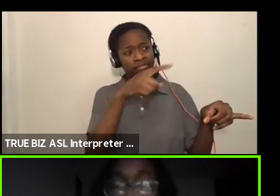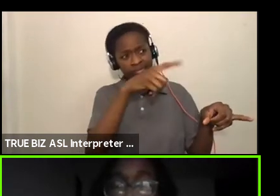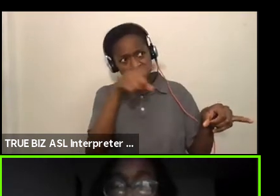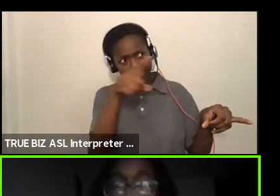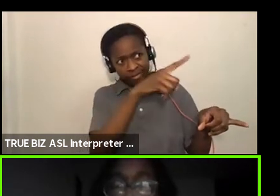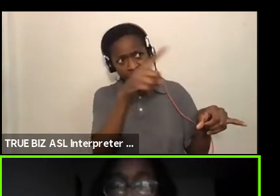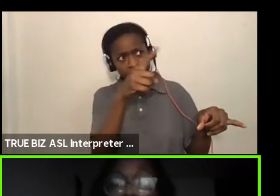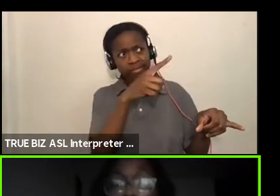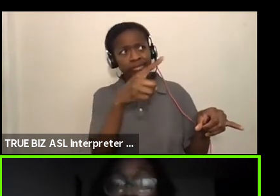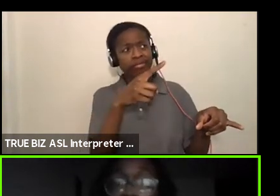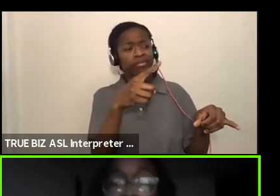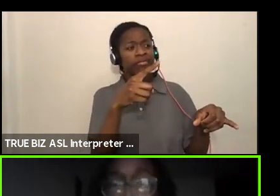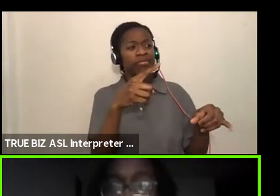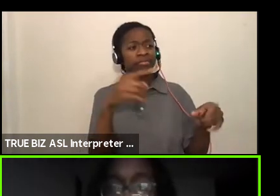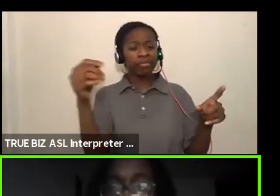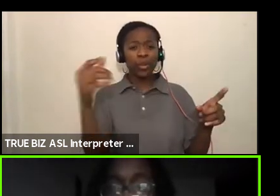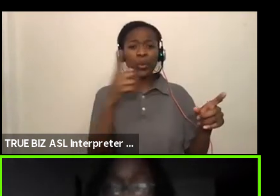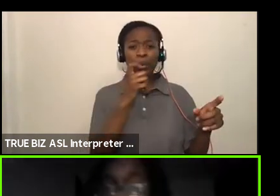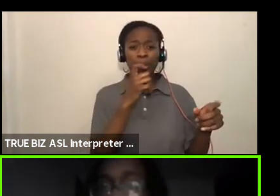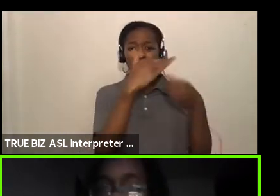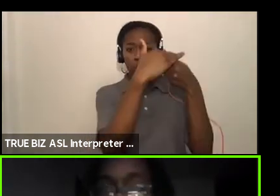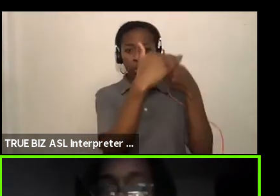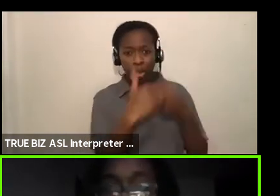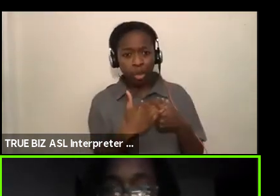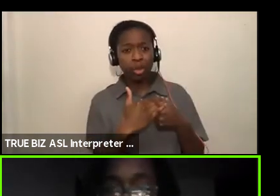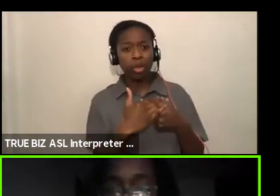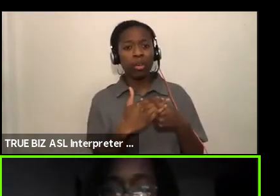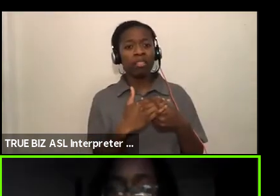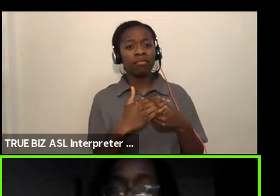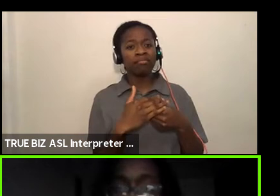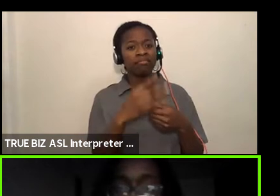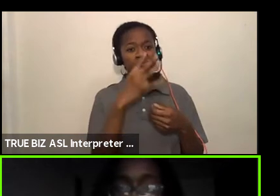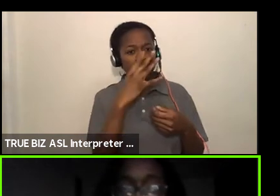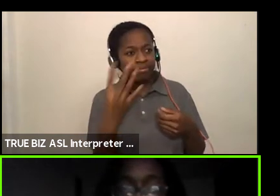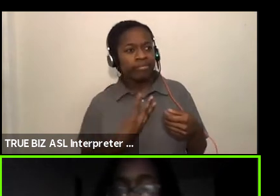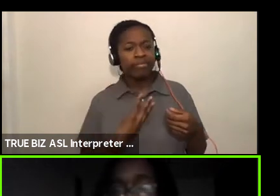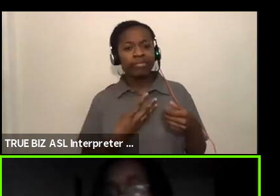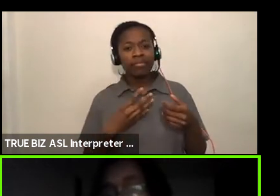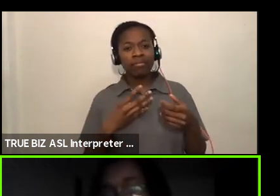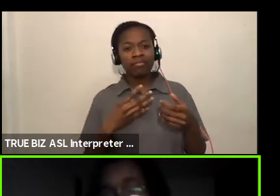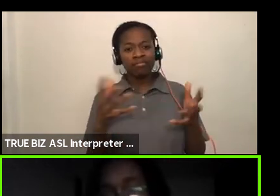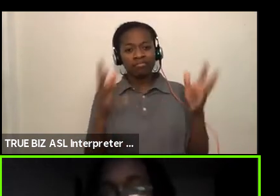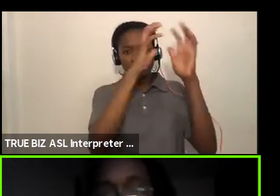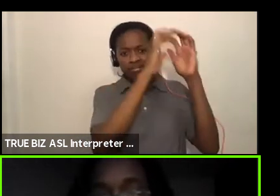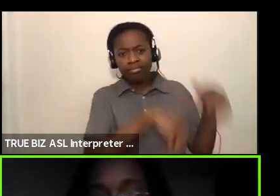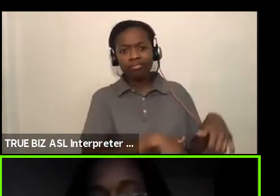to abuse and not give you any good conversation for it in return. So